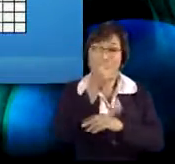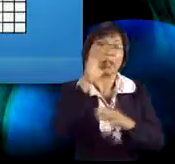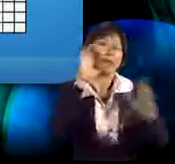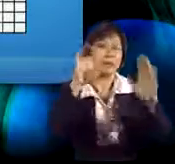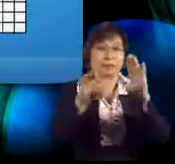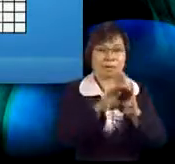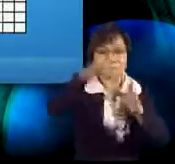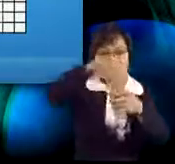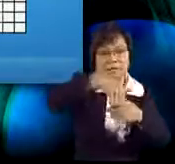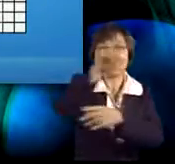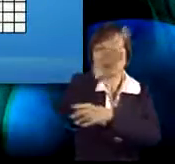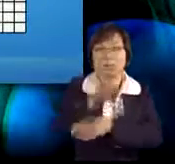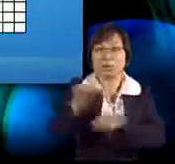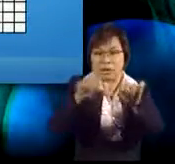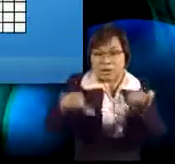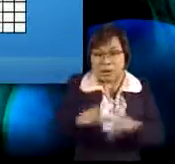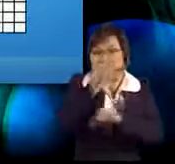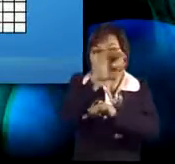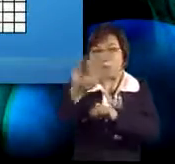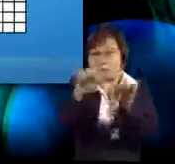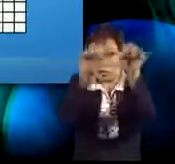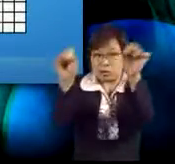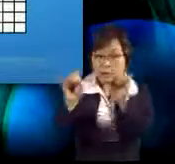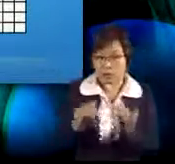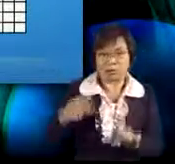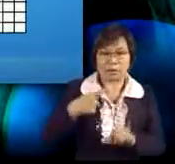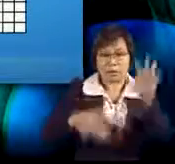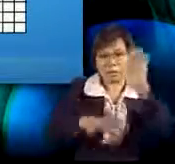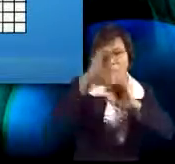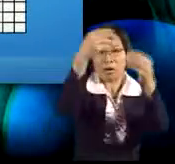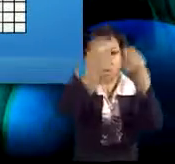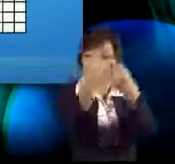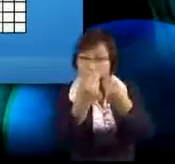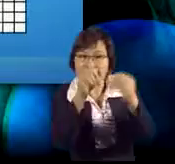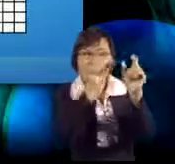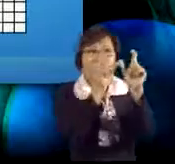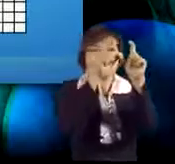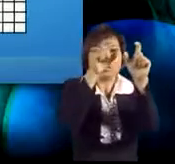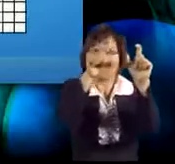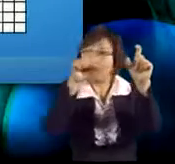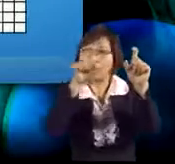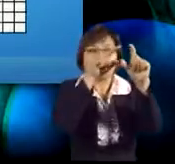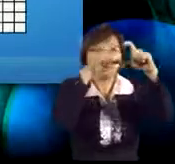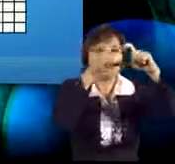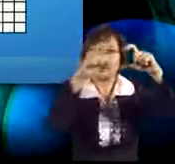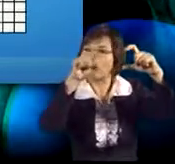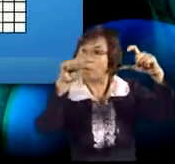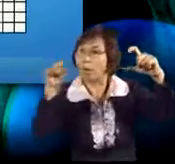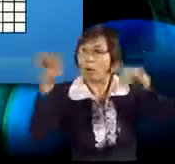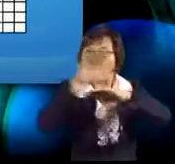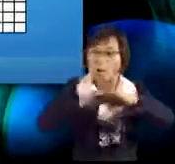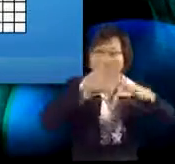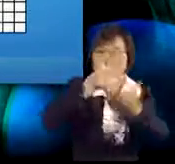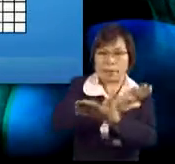diagram. In this question, the area of a shape on a grid can be found by counting the number of unit squares it covers on the